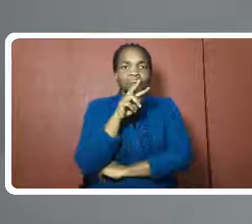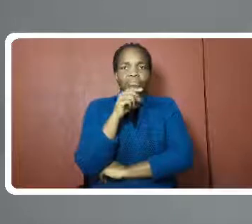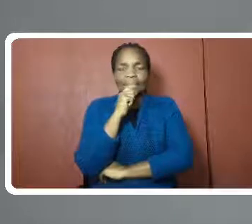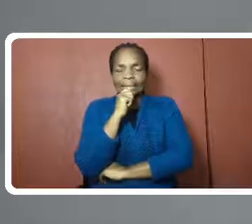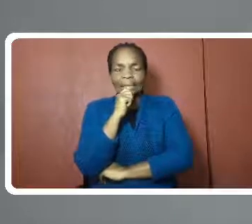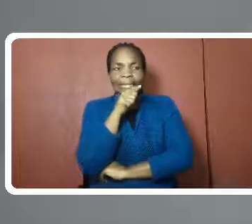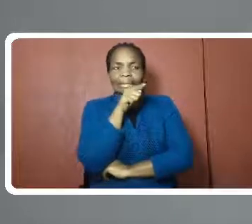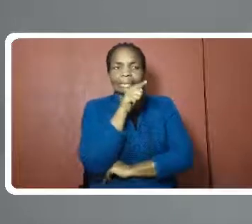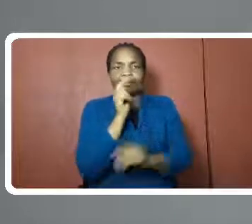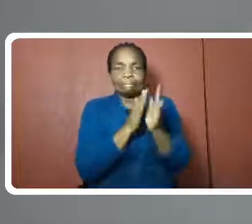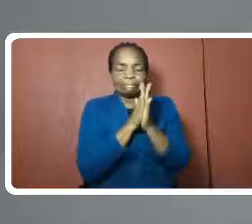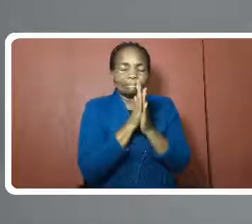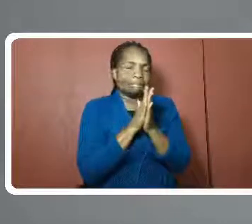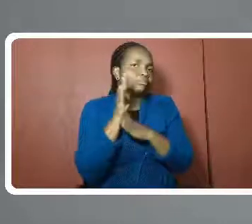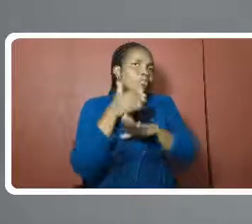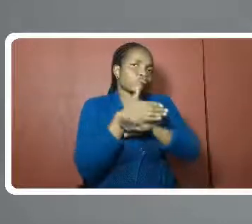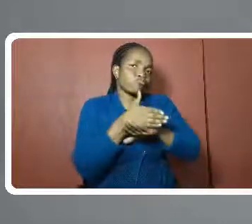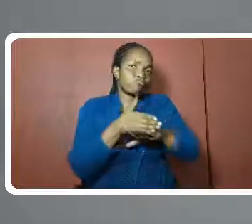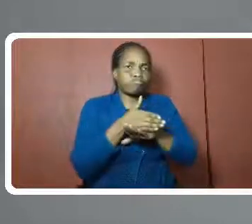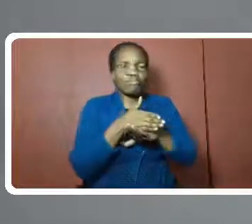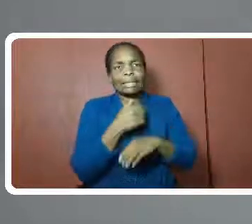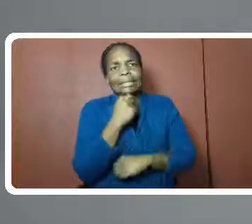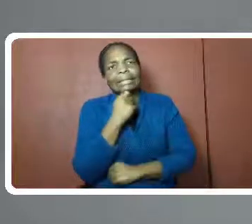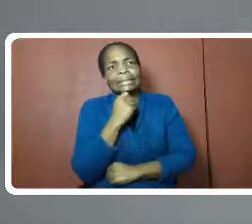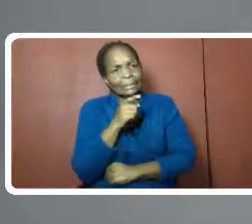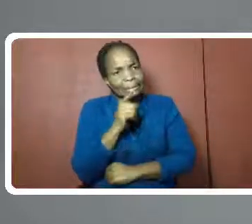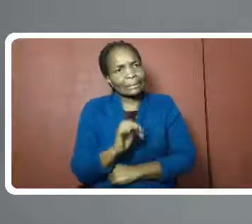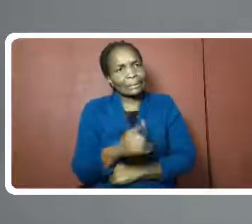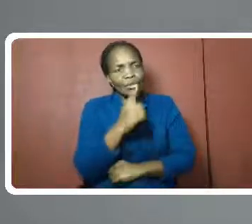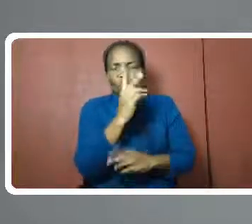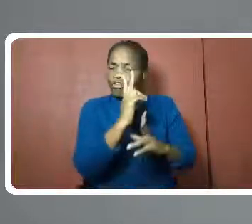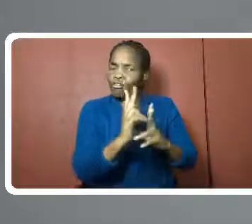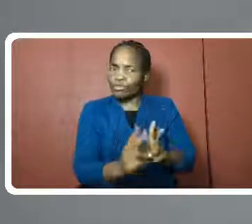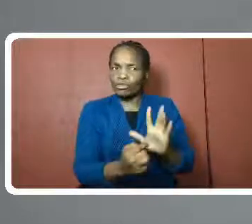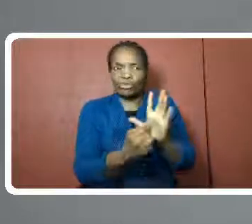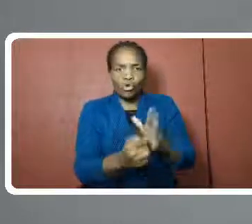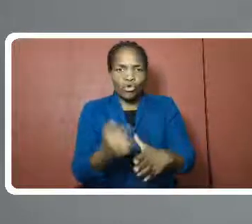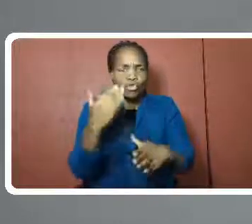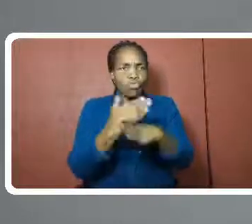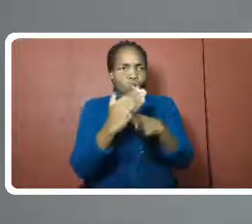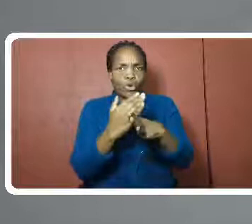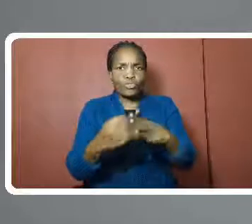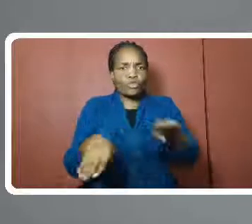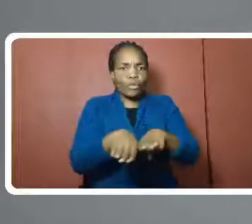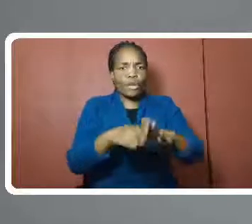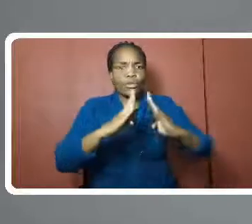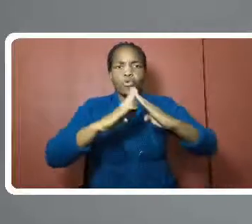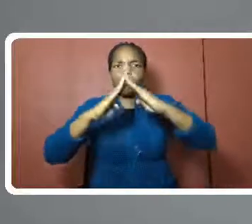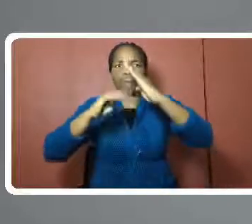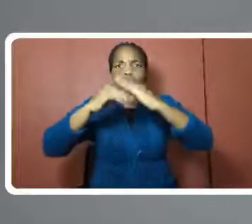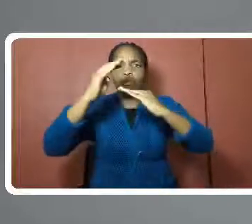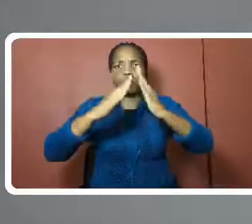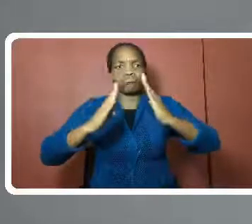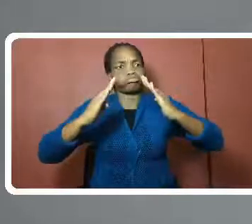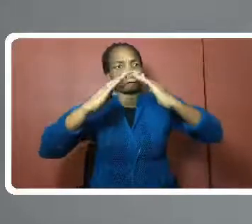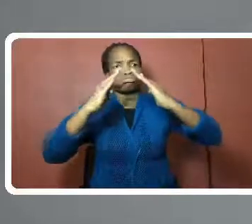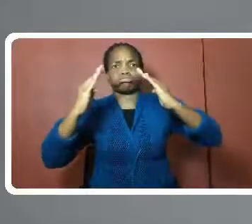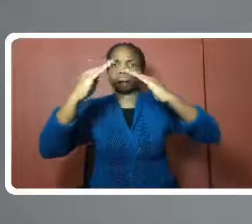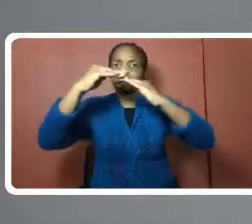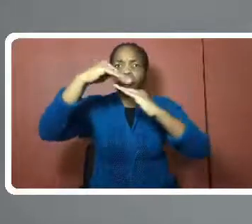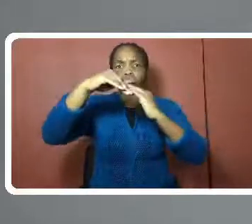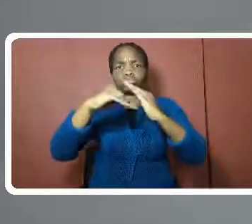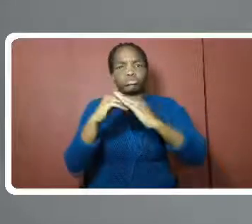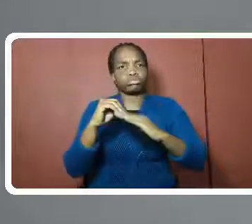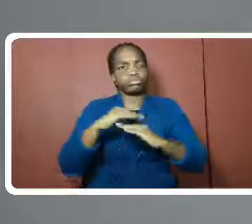very interesting to me and very fascinating. Yeah. Those guys building up roof constructions, and